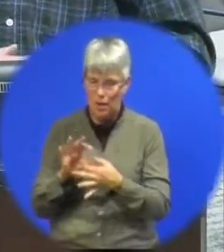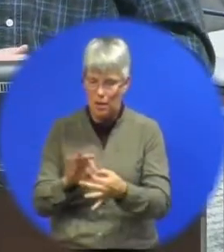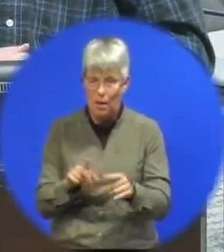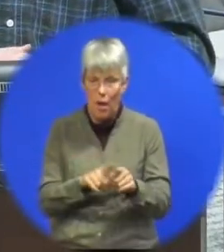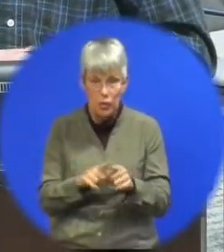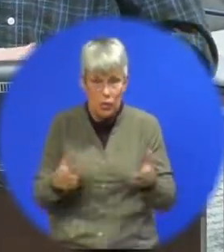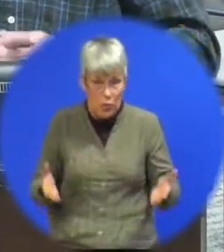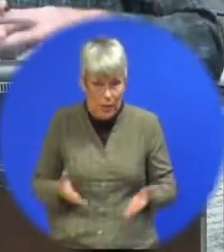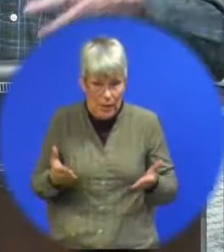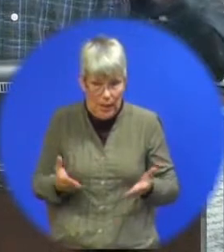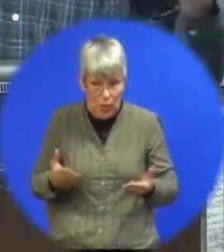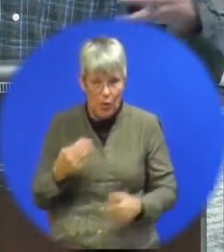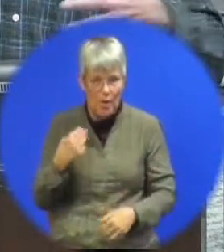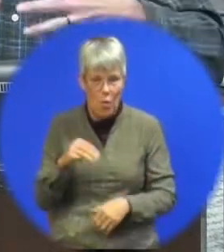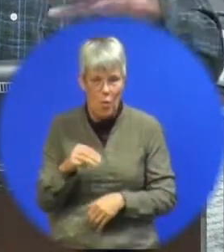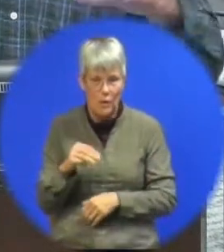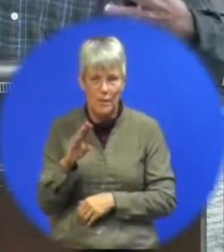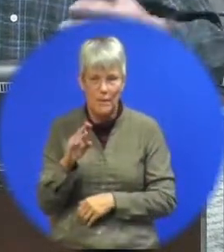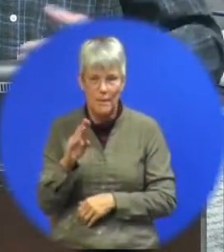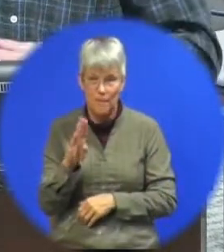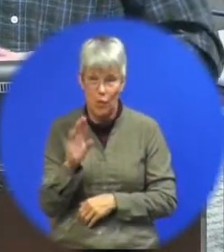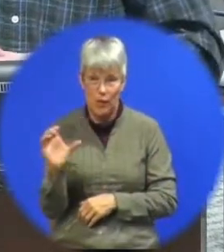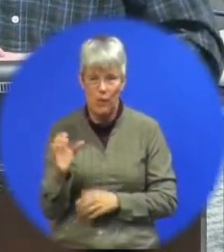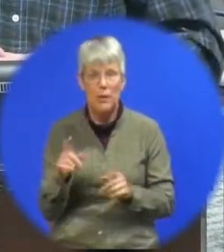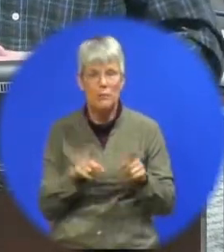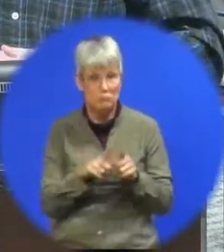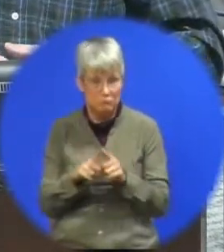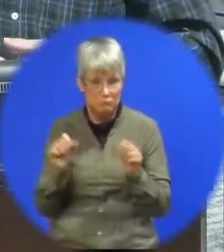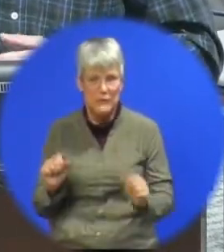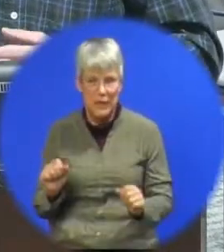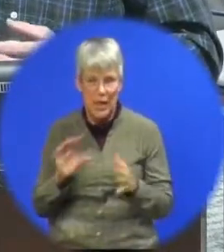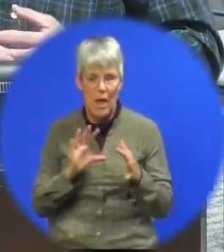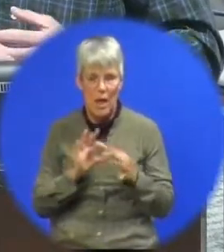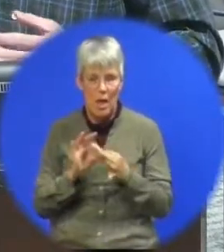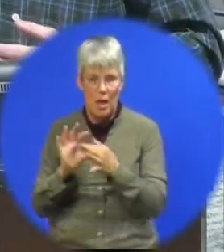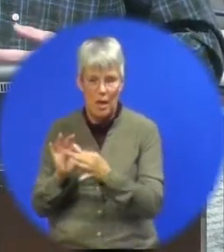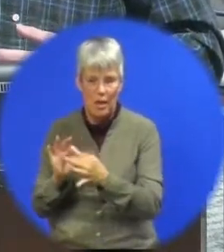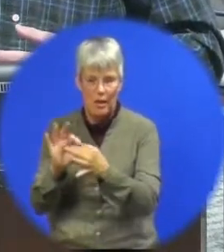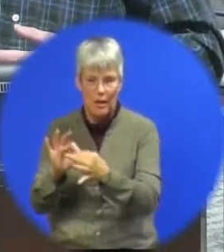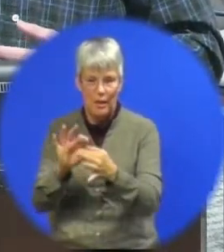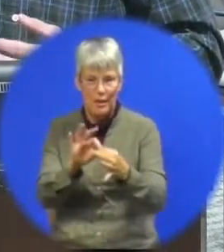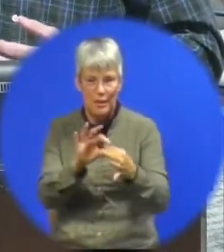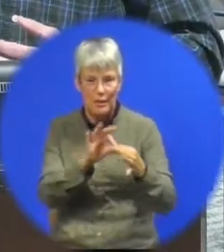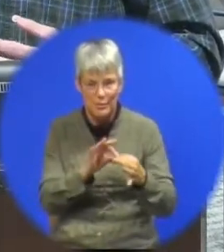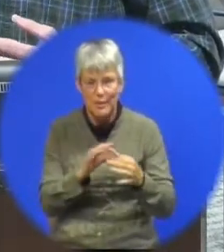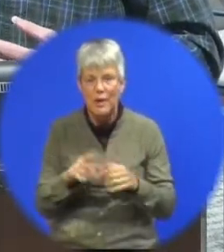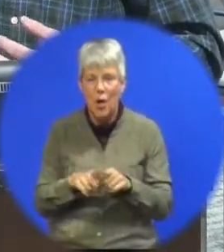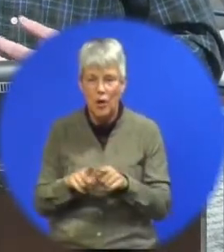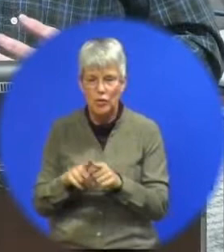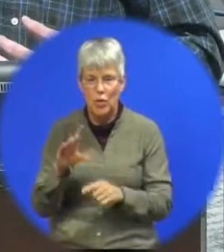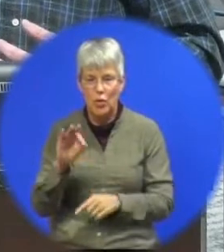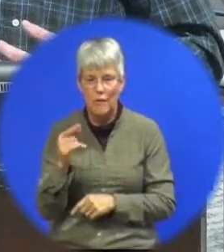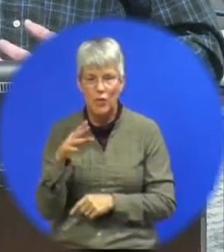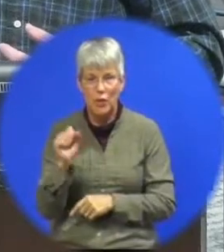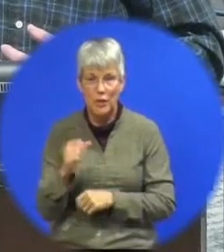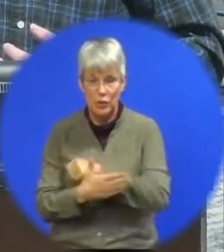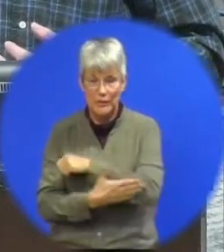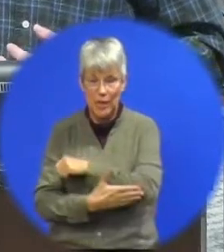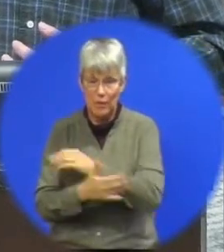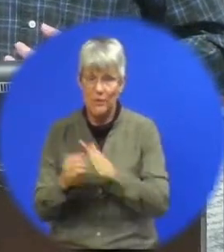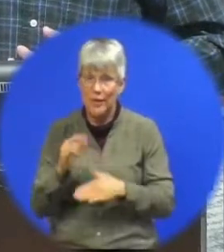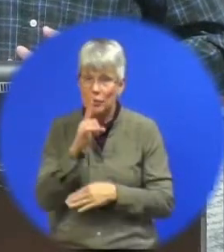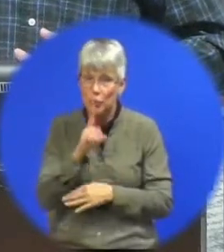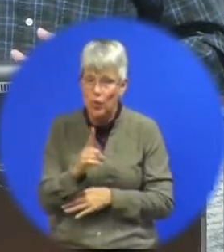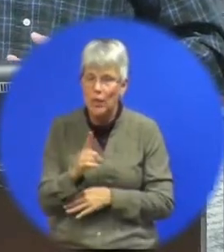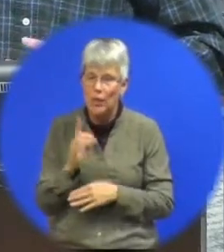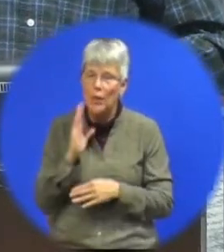that as well. So just a major regional trails hub in these foothills counties, and I think that's in our future, and